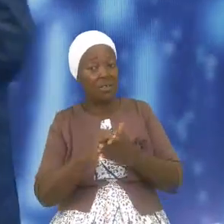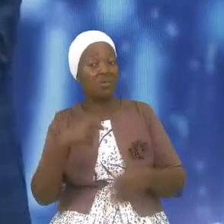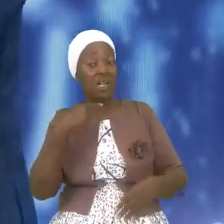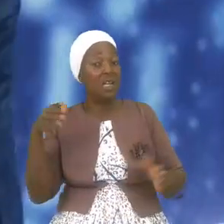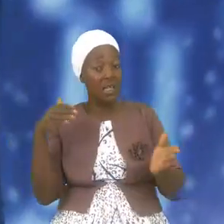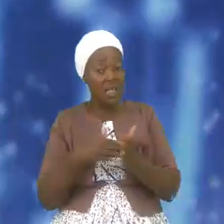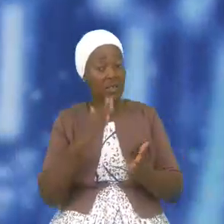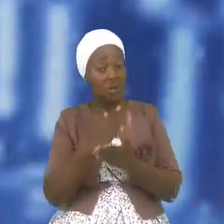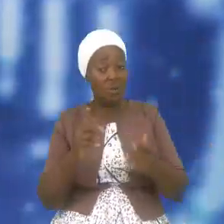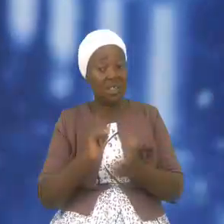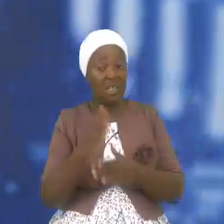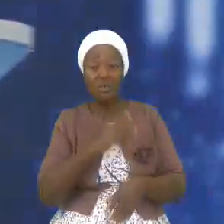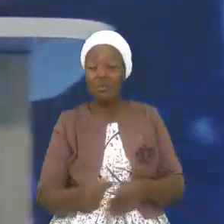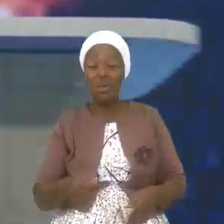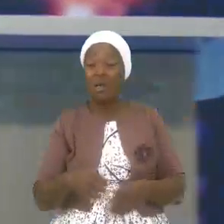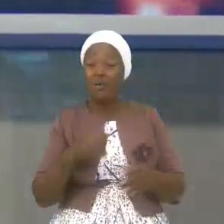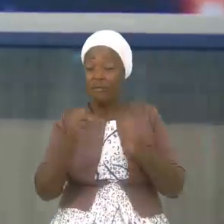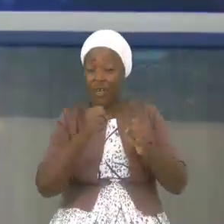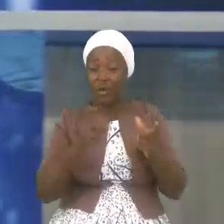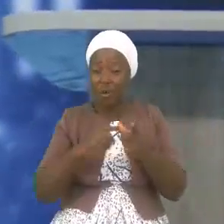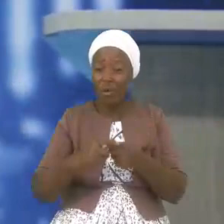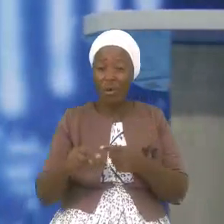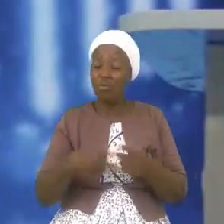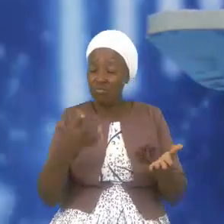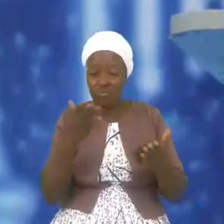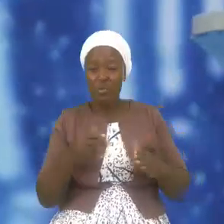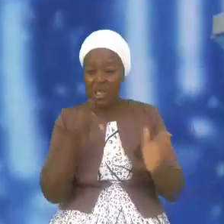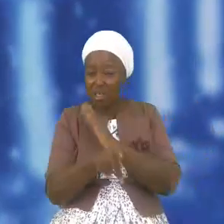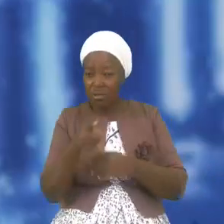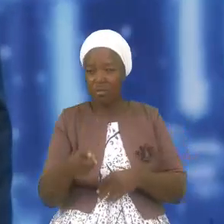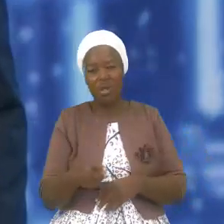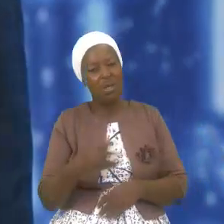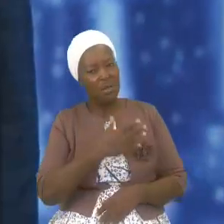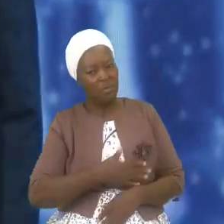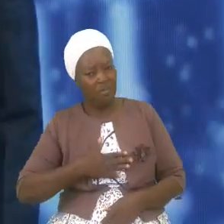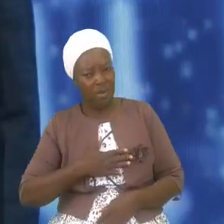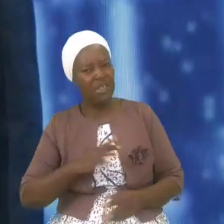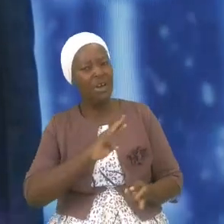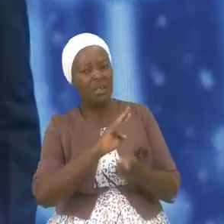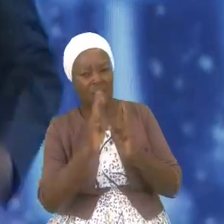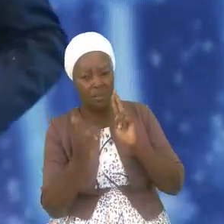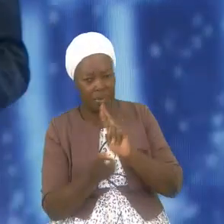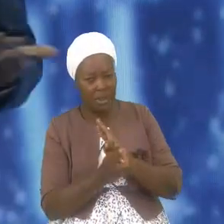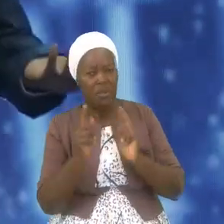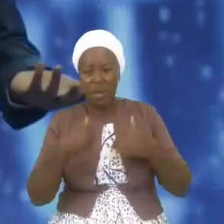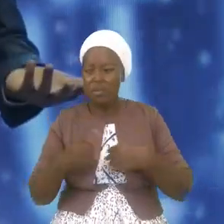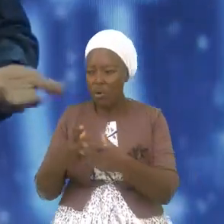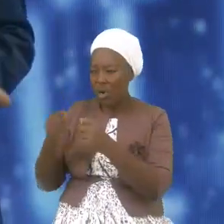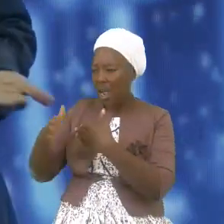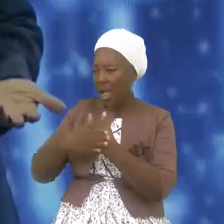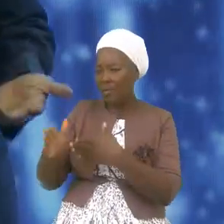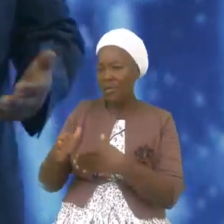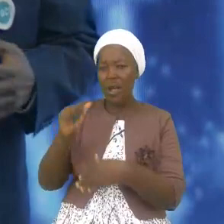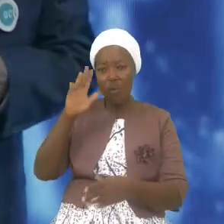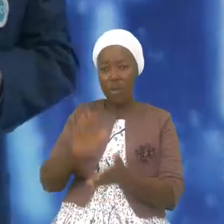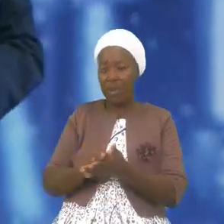wicked. You have been running after women, the person's wife, poor man's wife, and the fellow knows, but the fellow